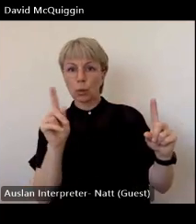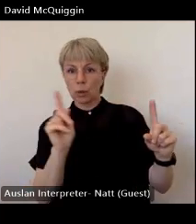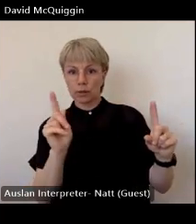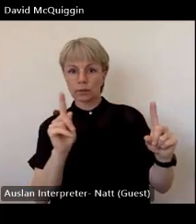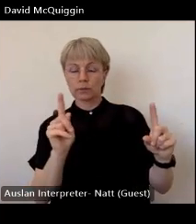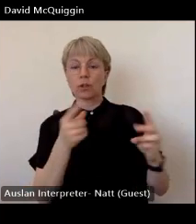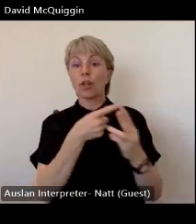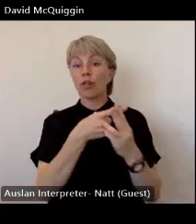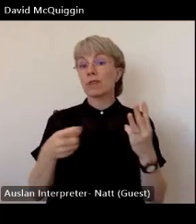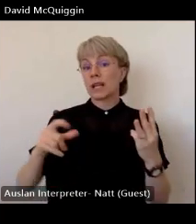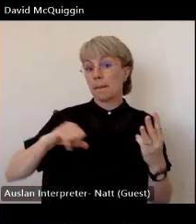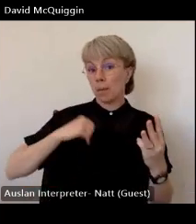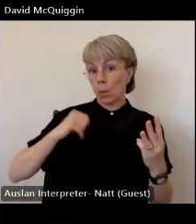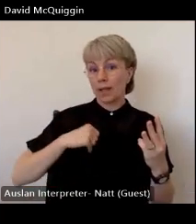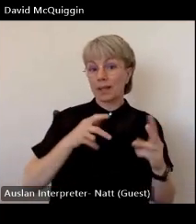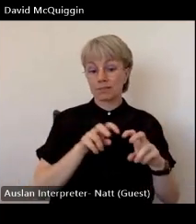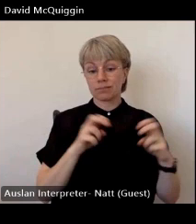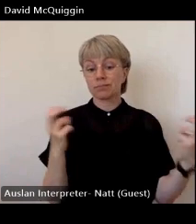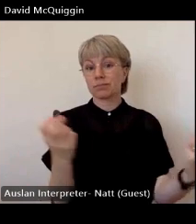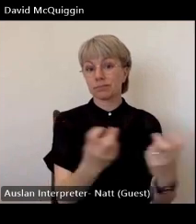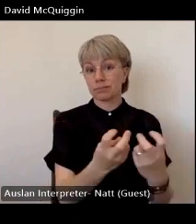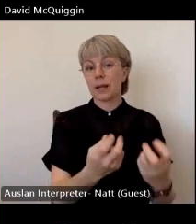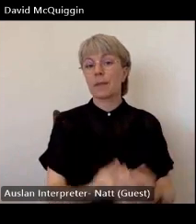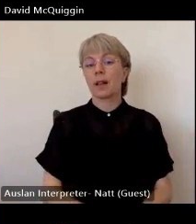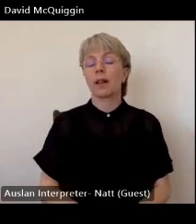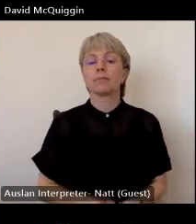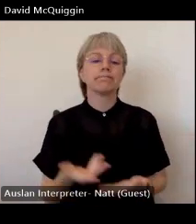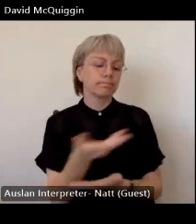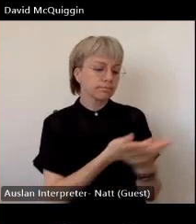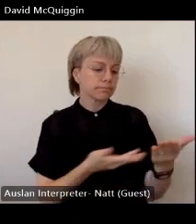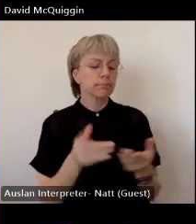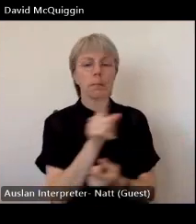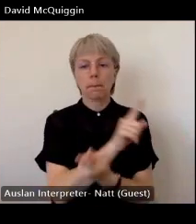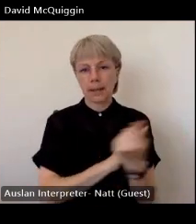employees actually sitting at our table having a meeting.